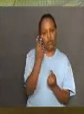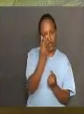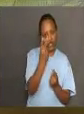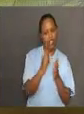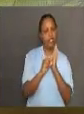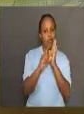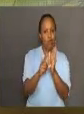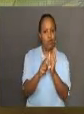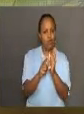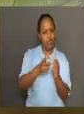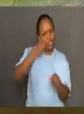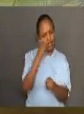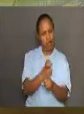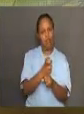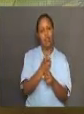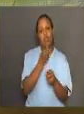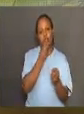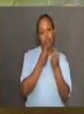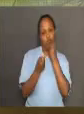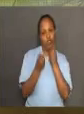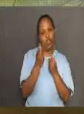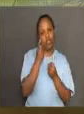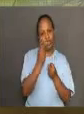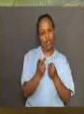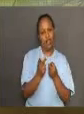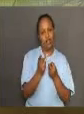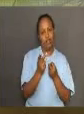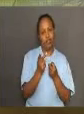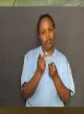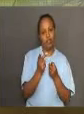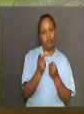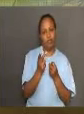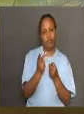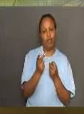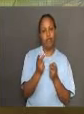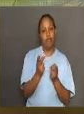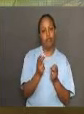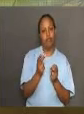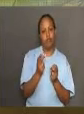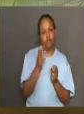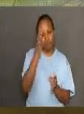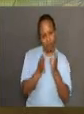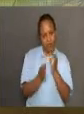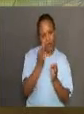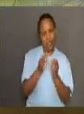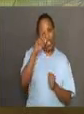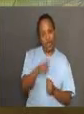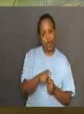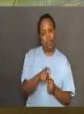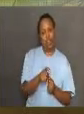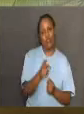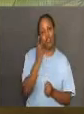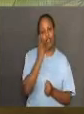objectives, and considered 2 examples of serious crimes that must be dealt with